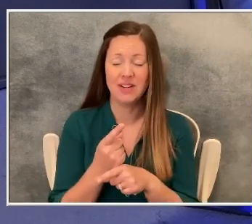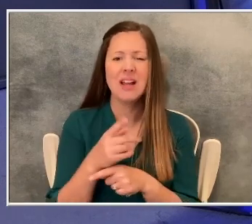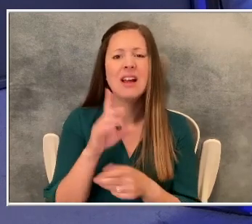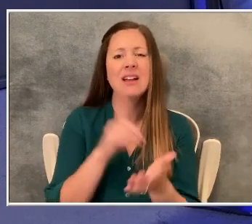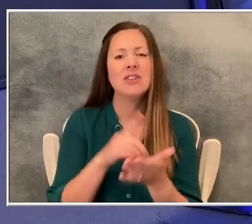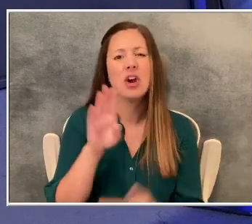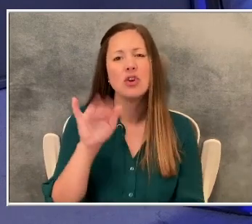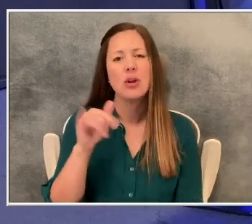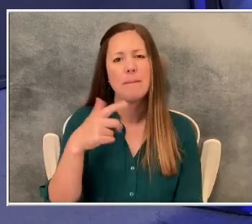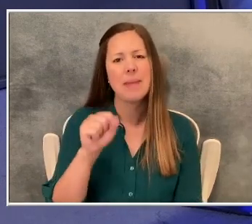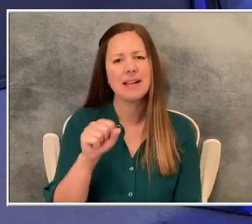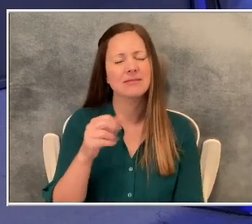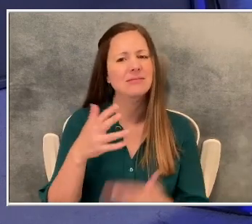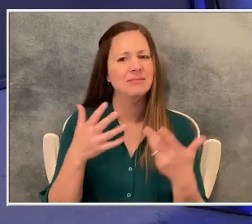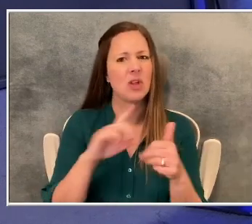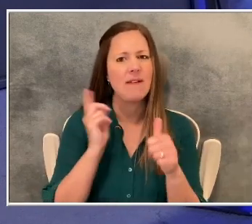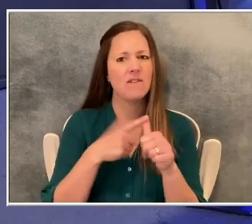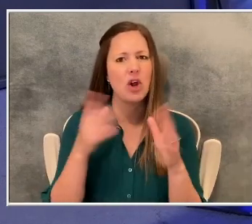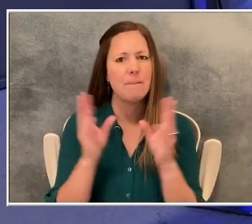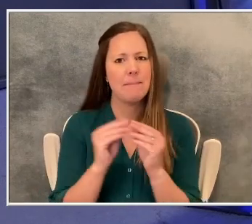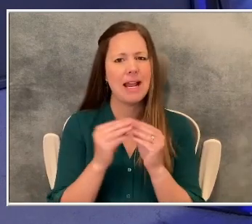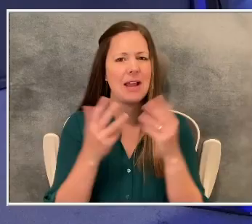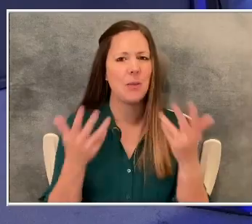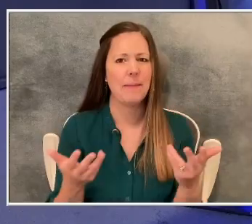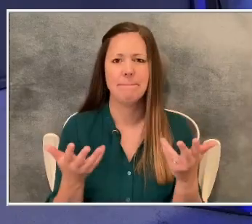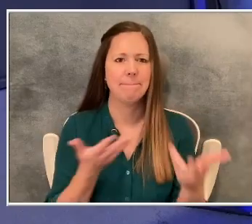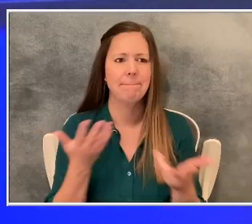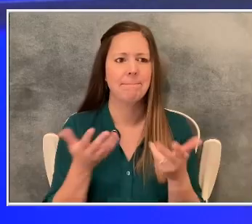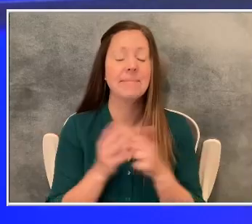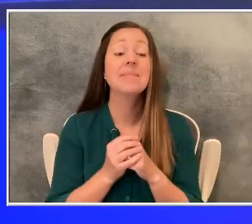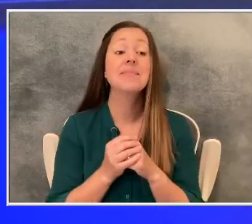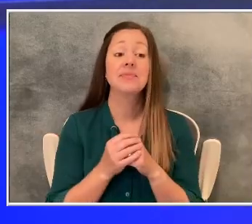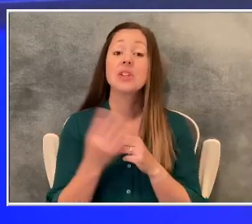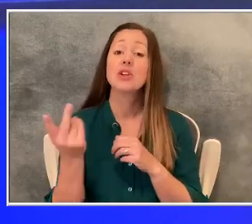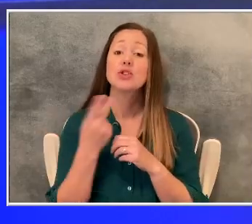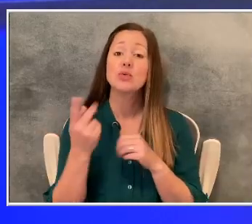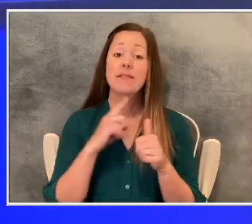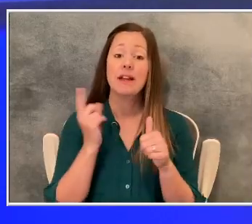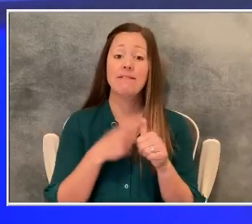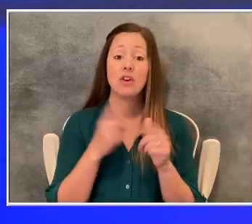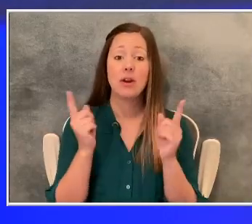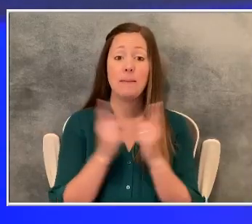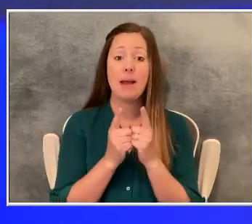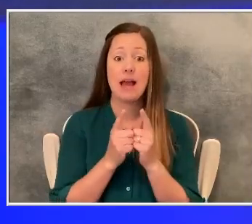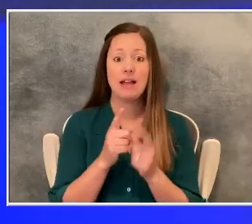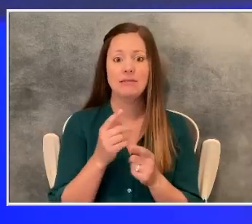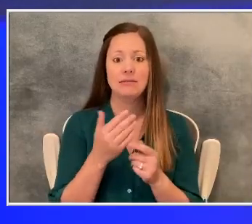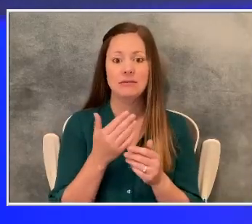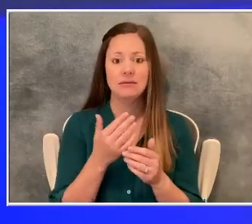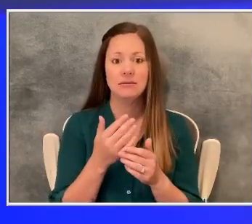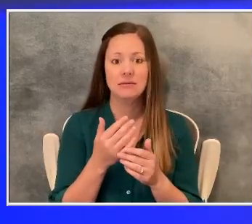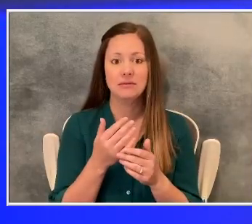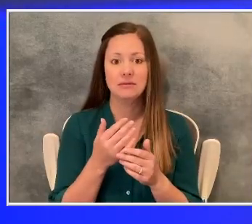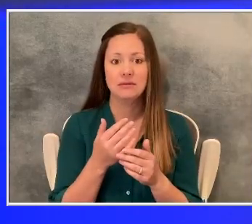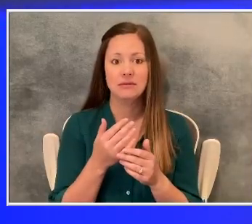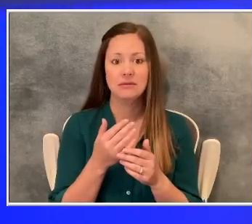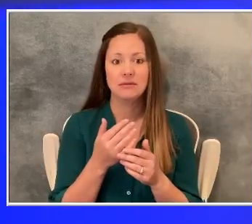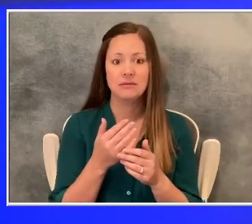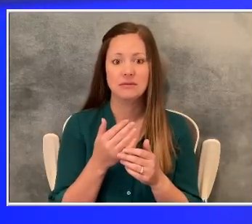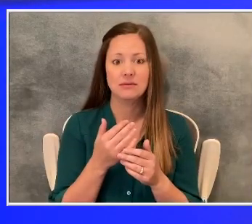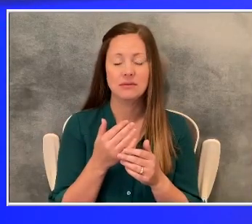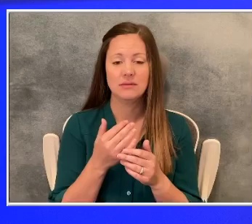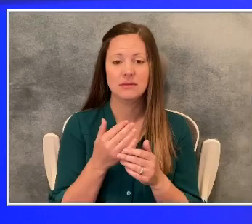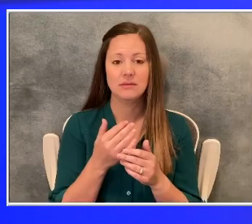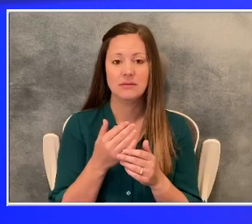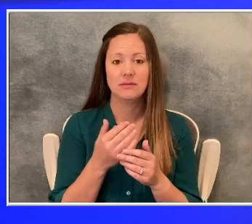Sheryl like? So when we first met, thankfully the first thing I always try to get a whole grasp of is